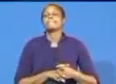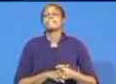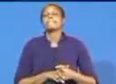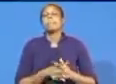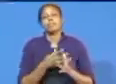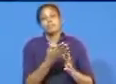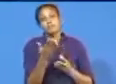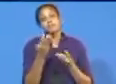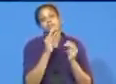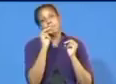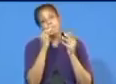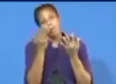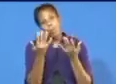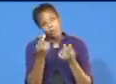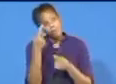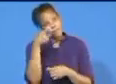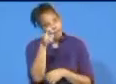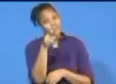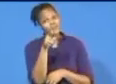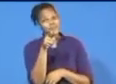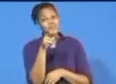There's a miracle waiting on you.